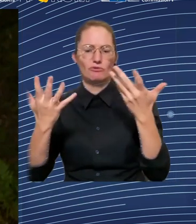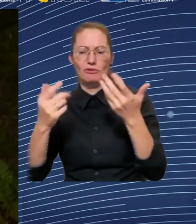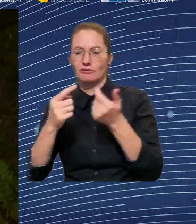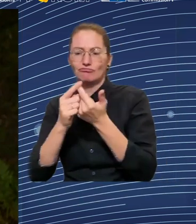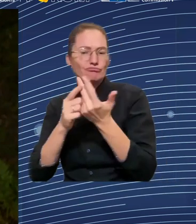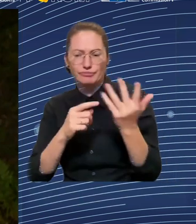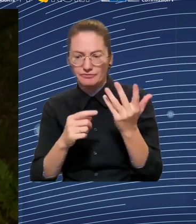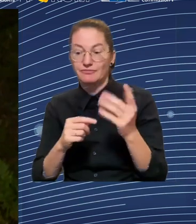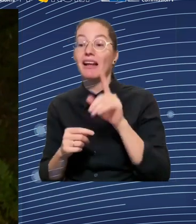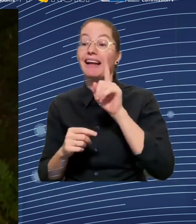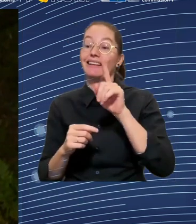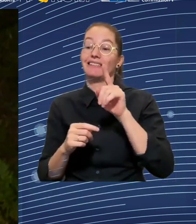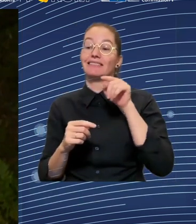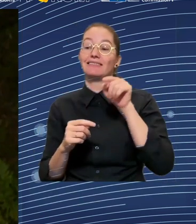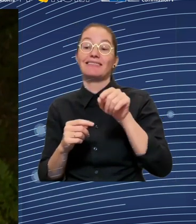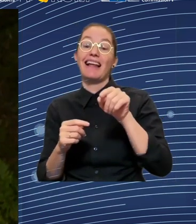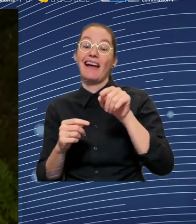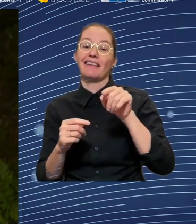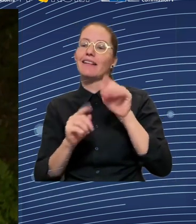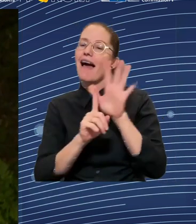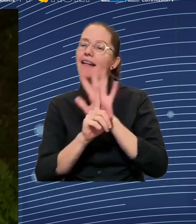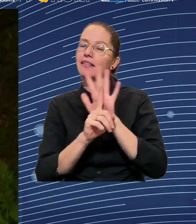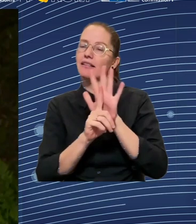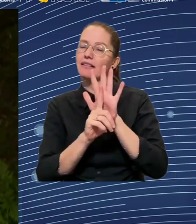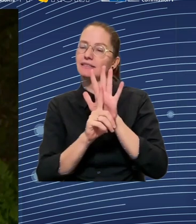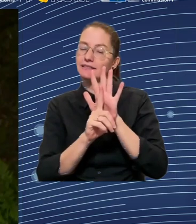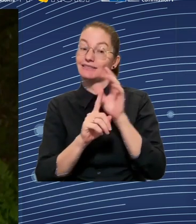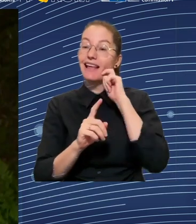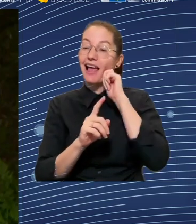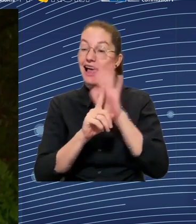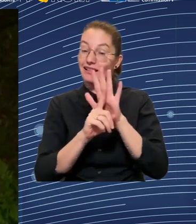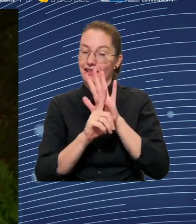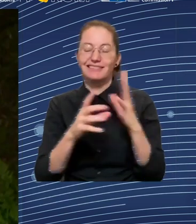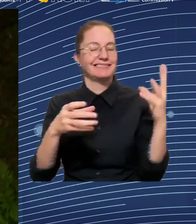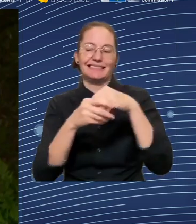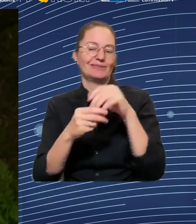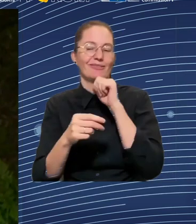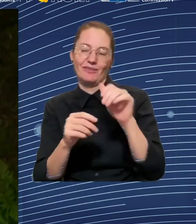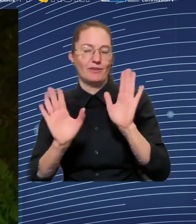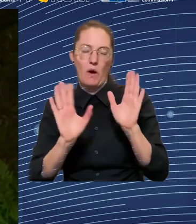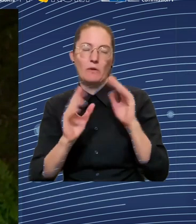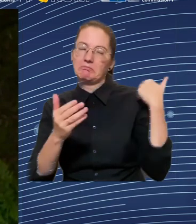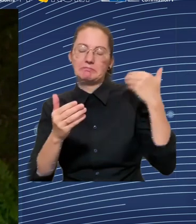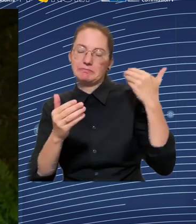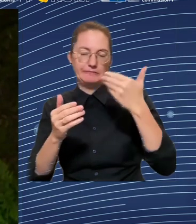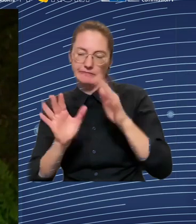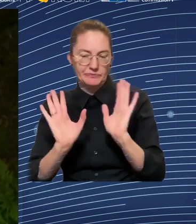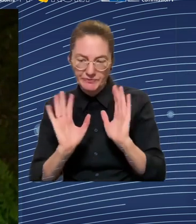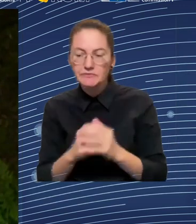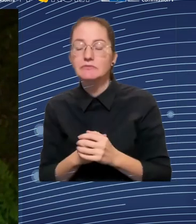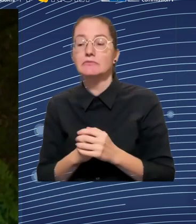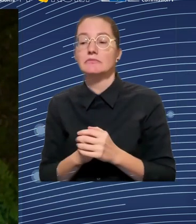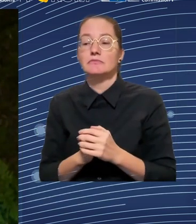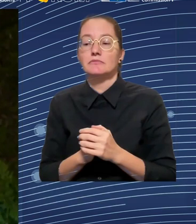here are severe. And another point is that what I presented here and what we did in the report is more of a